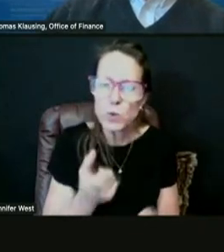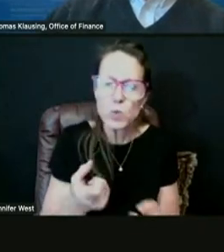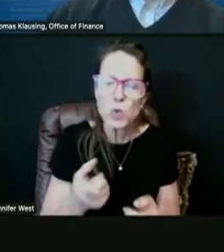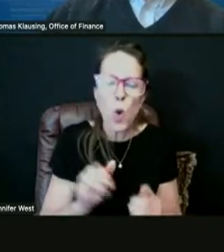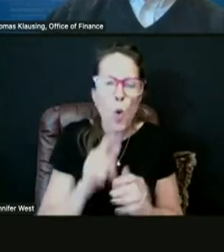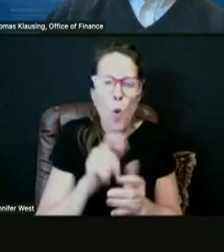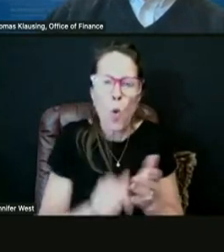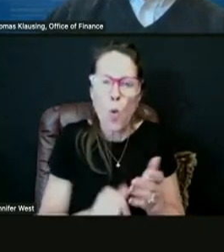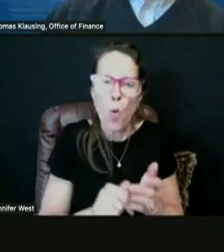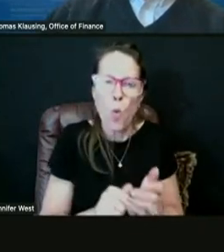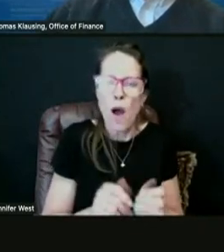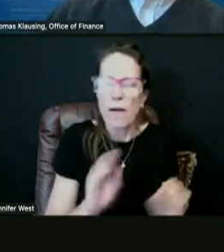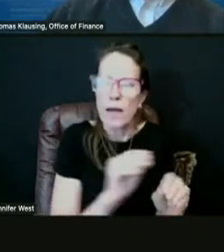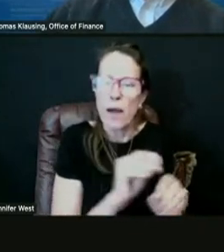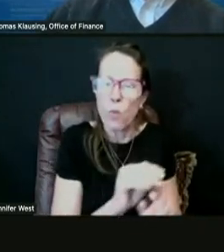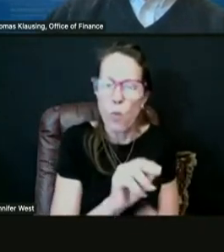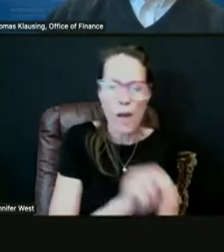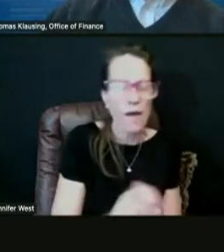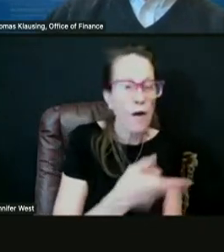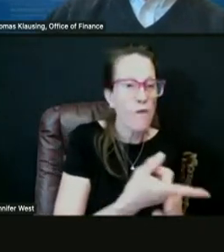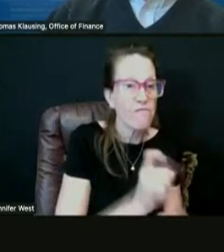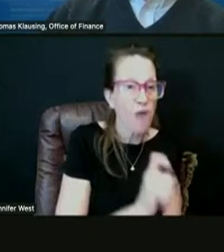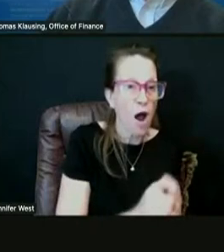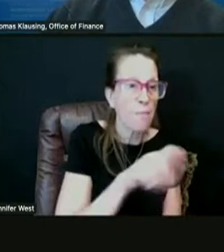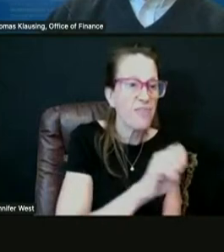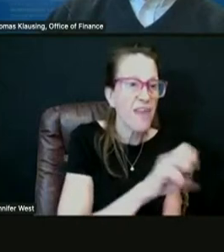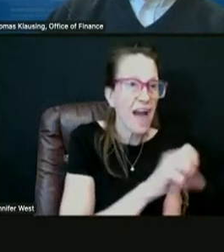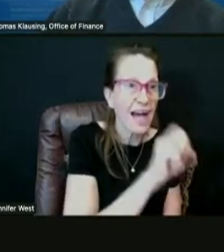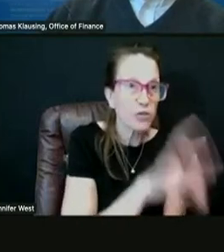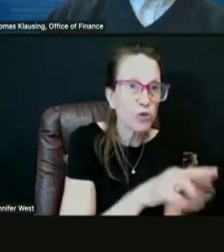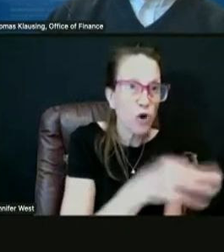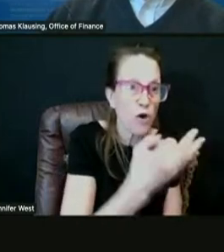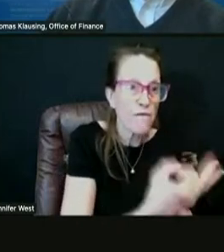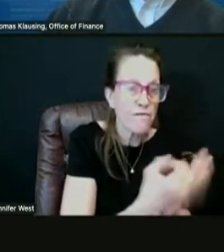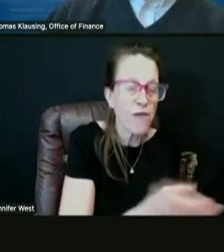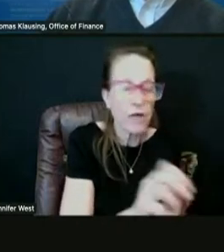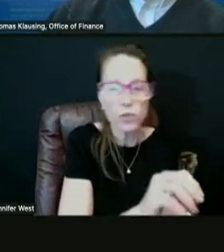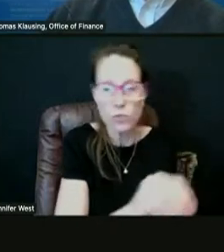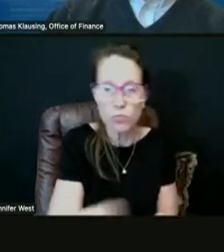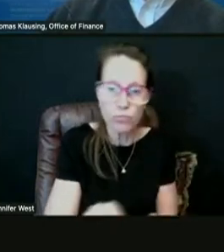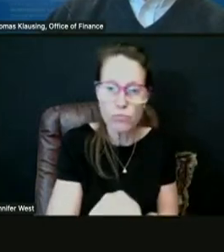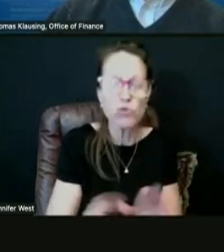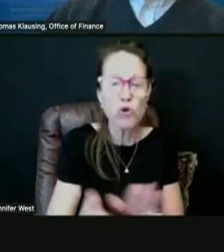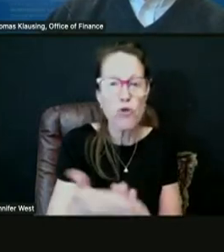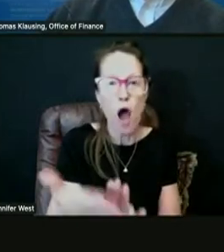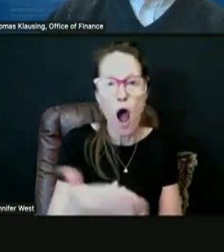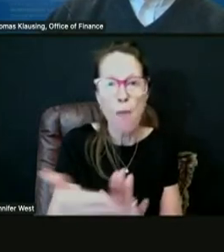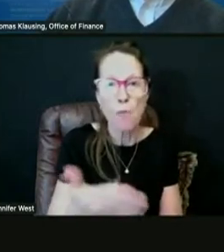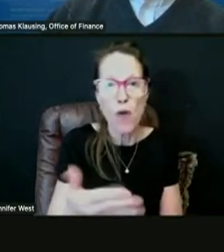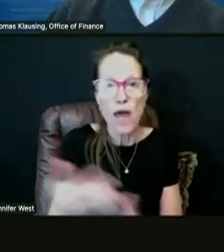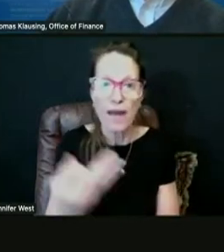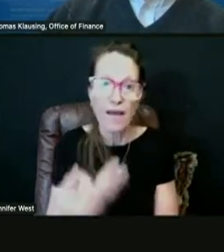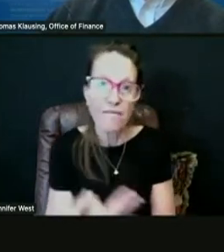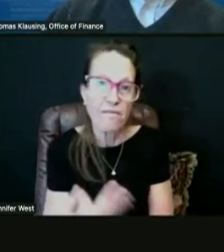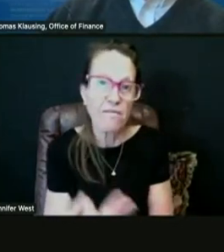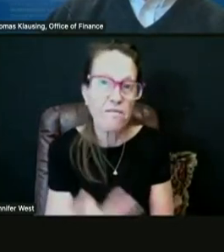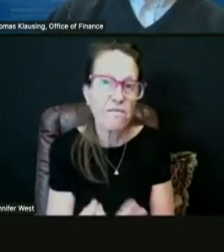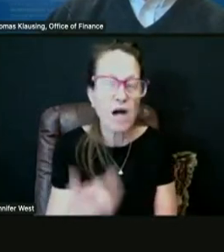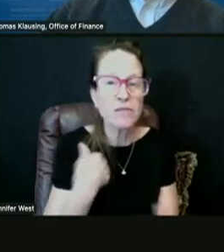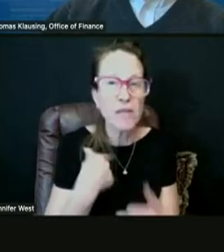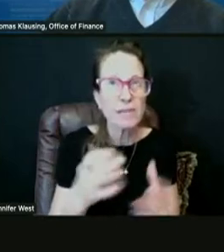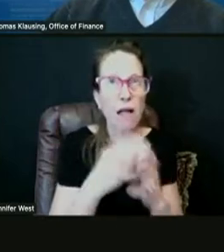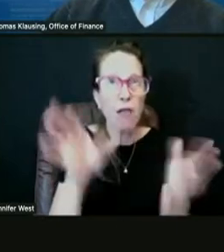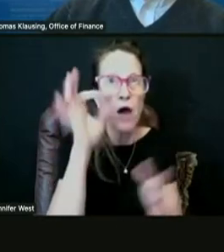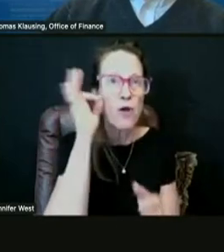that we're able to move over to the operating budget or continue to invest in, because we won't be able to invest in everything. It's a lot of federal funds that'll be